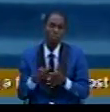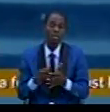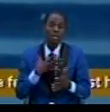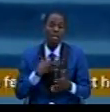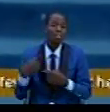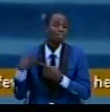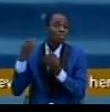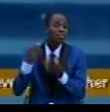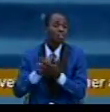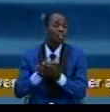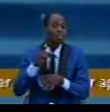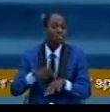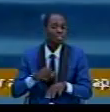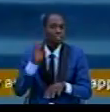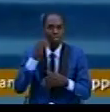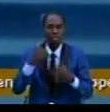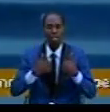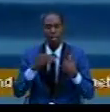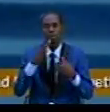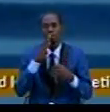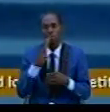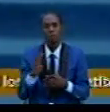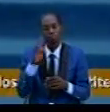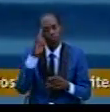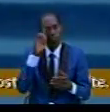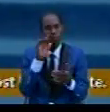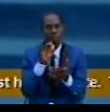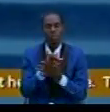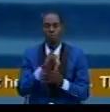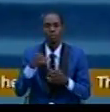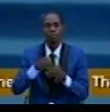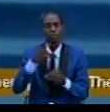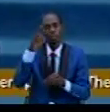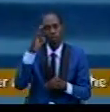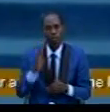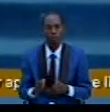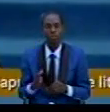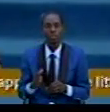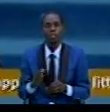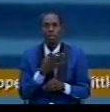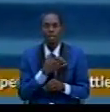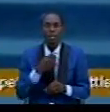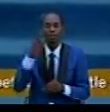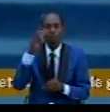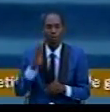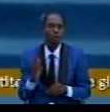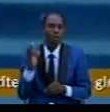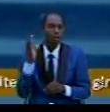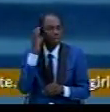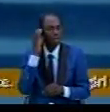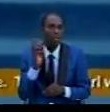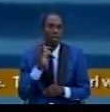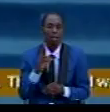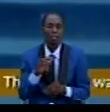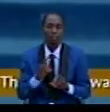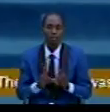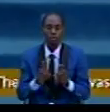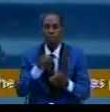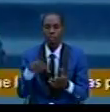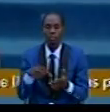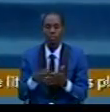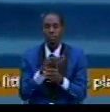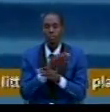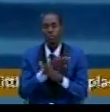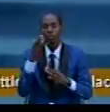And I've been meditating the faith. I've been eating the faith. And God will help me. During this total freedom, it's